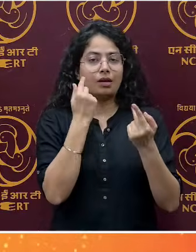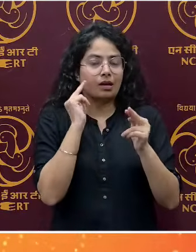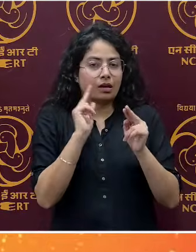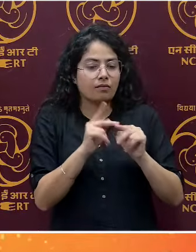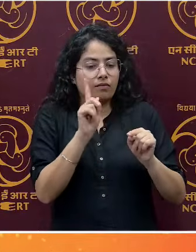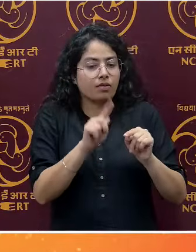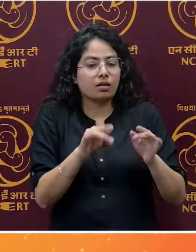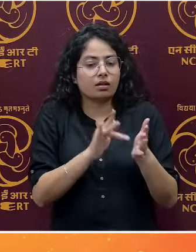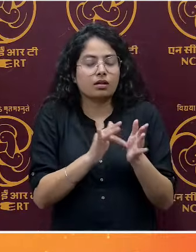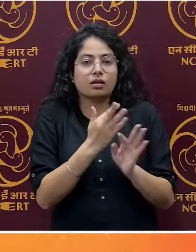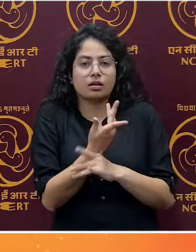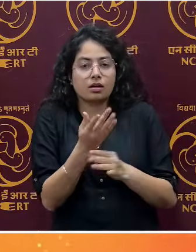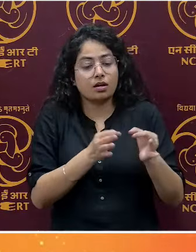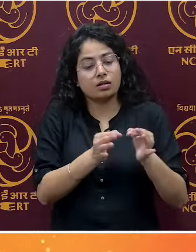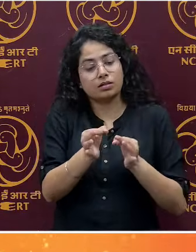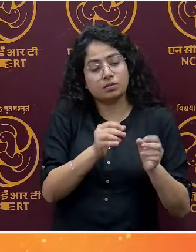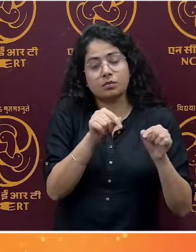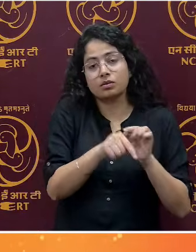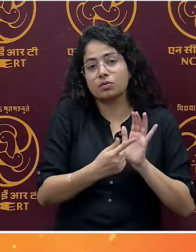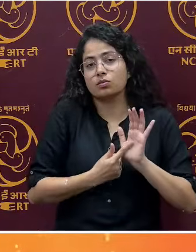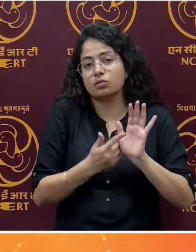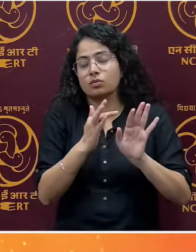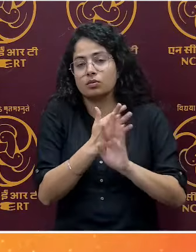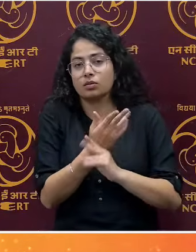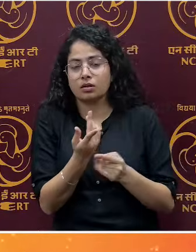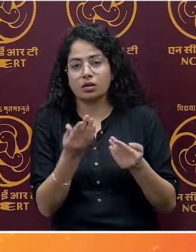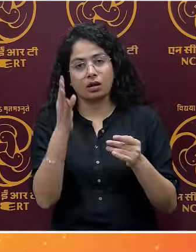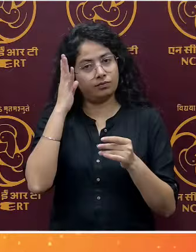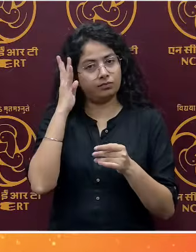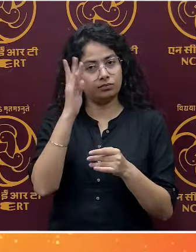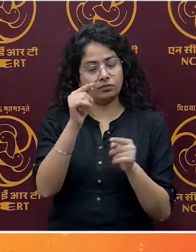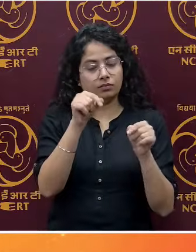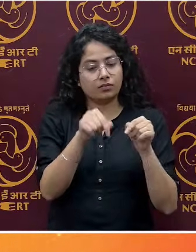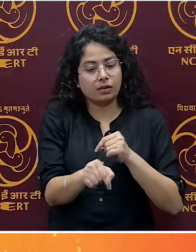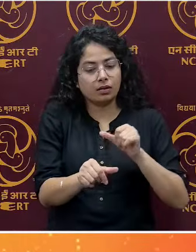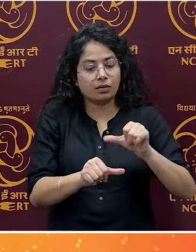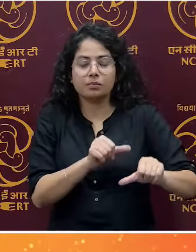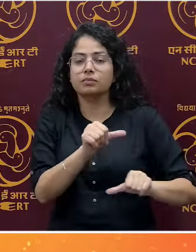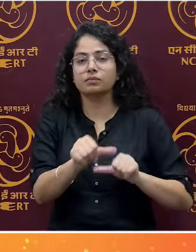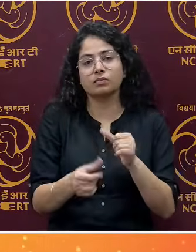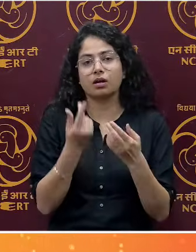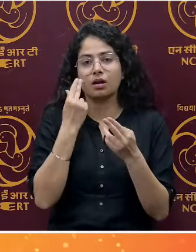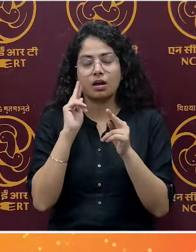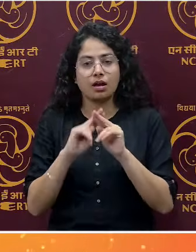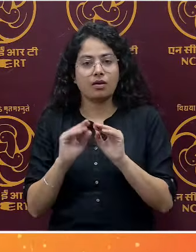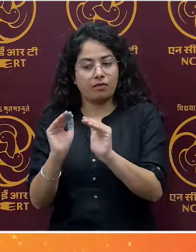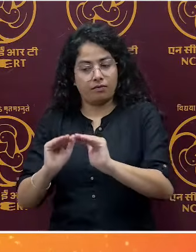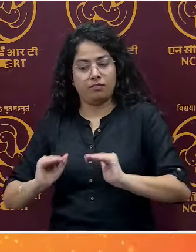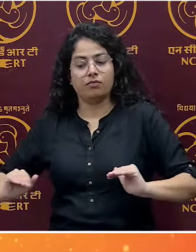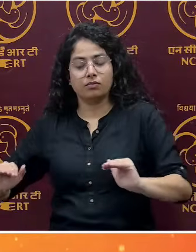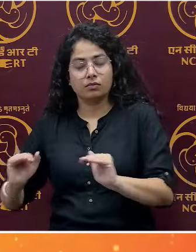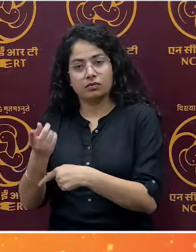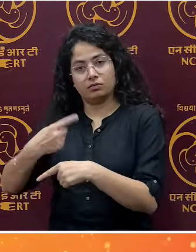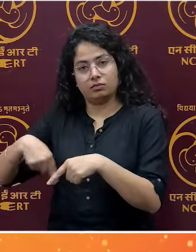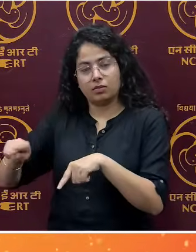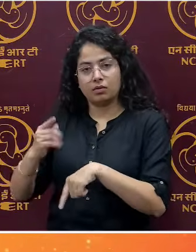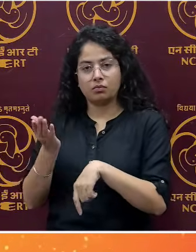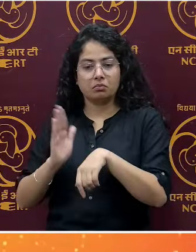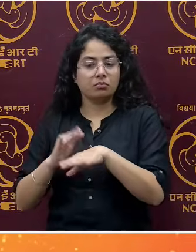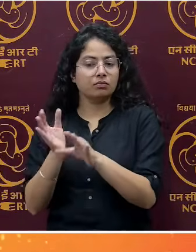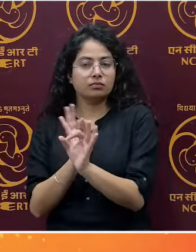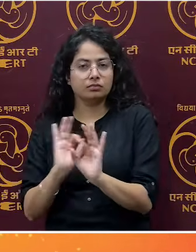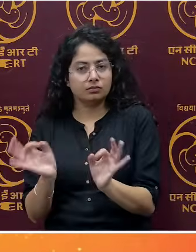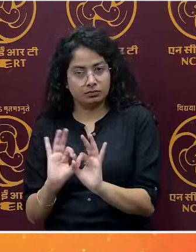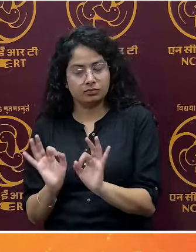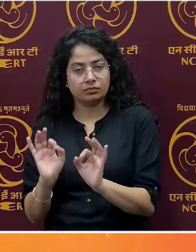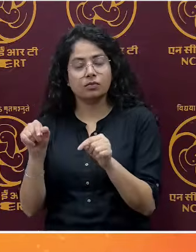resources, it is showing us that we have theory, procedure. So if a learner is not familiar with the concept,